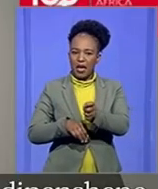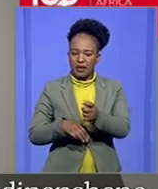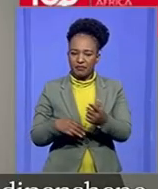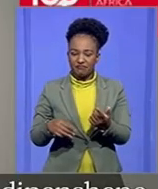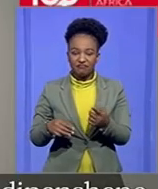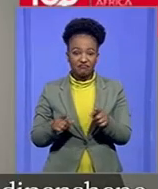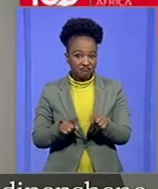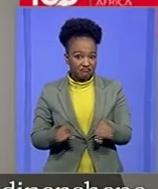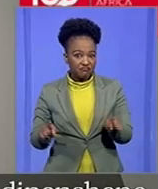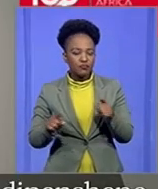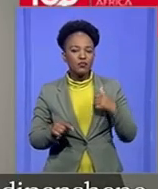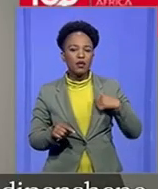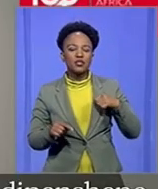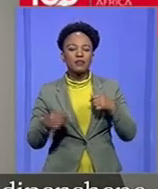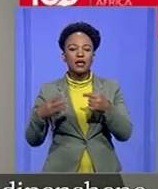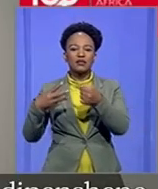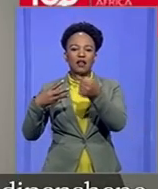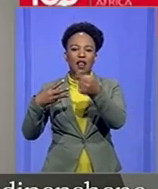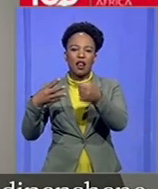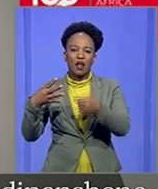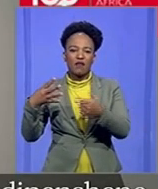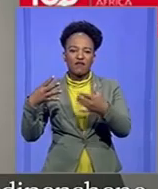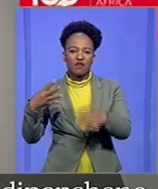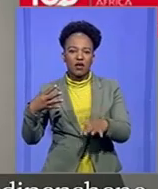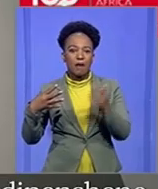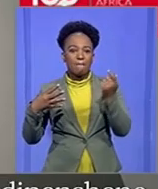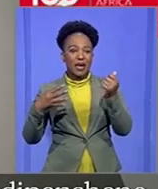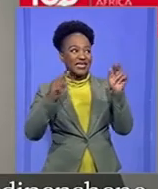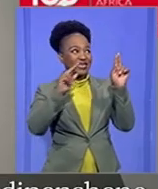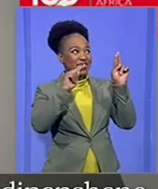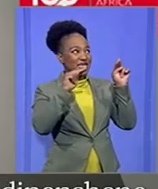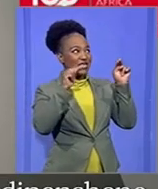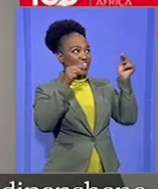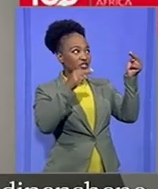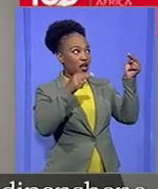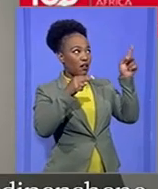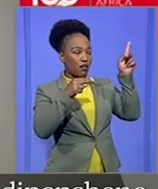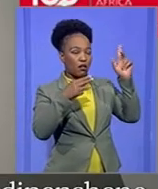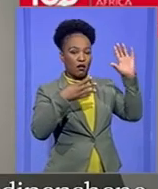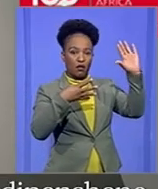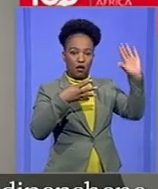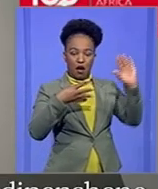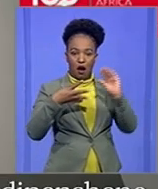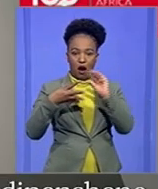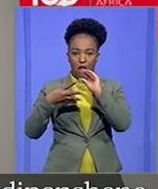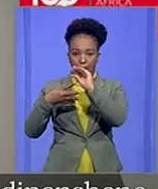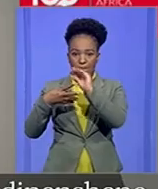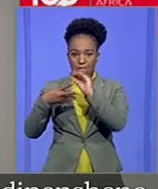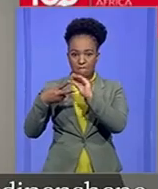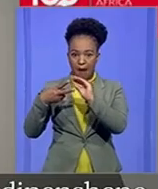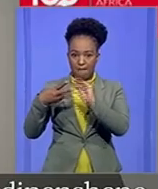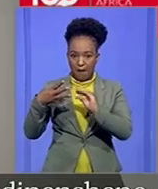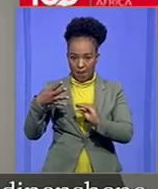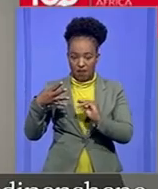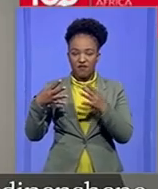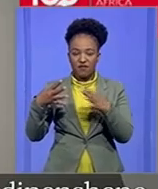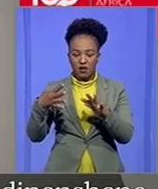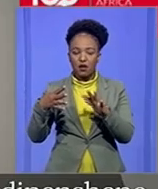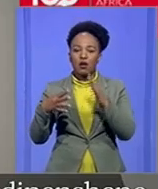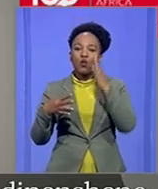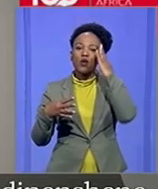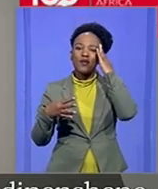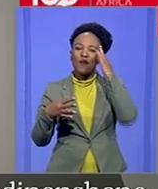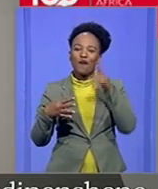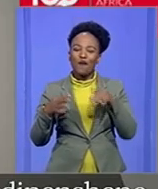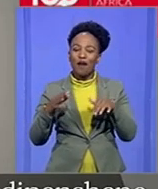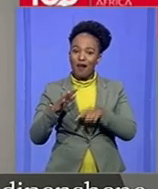on monies that they receive from National Treasury. But I think in the local government space, we all know the issues affected